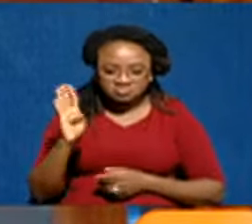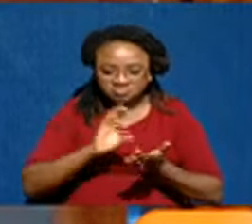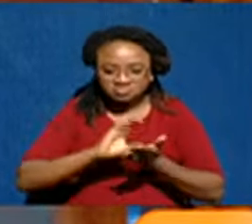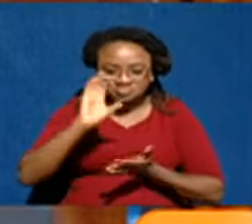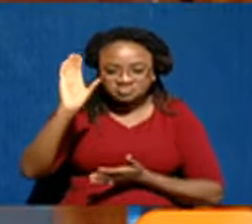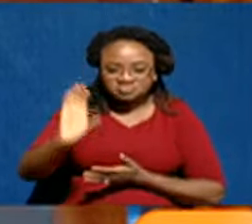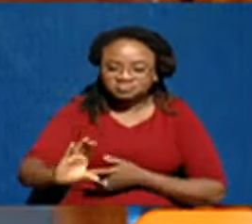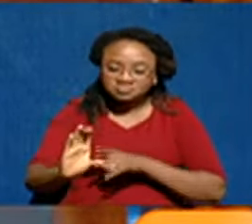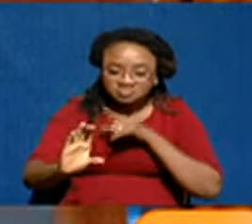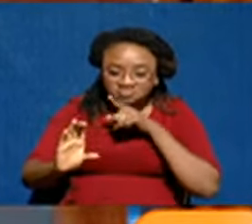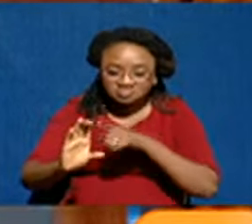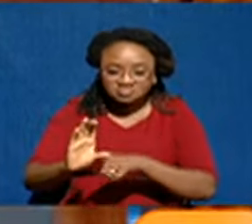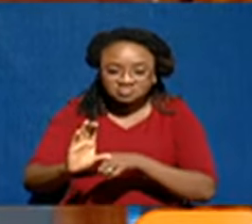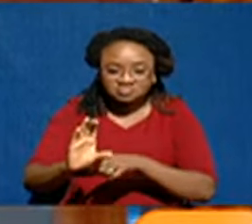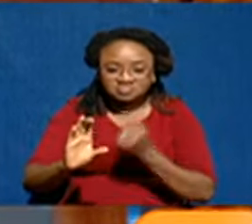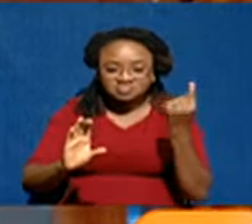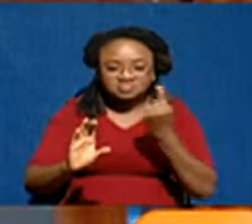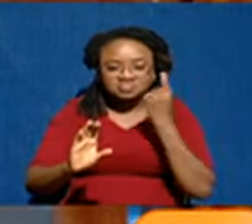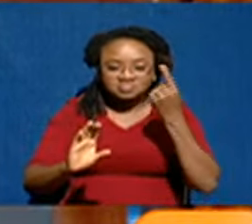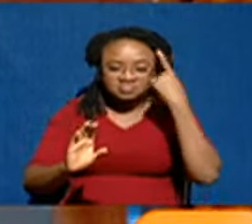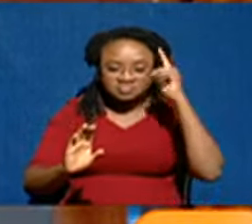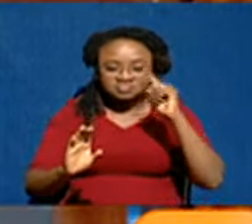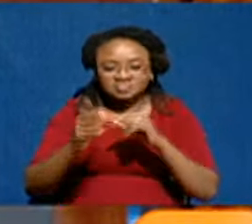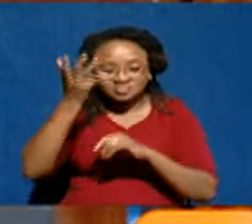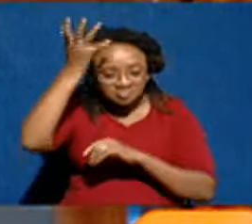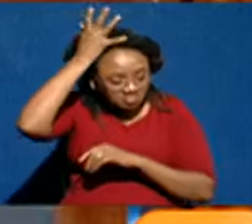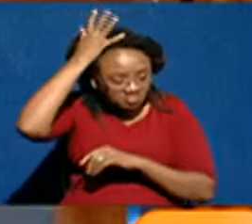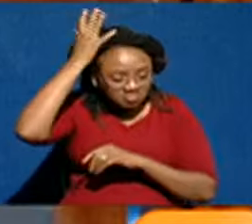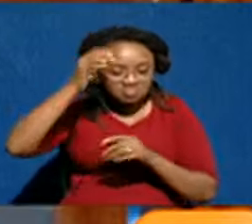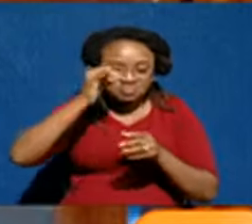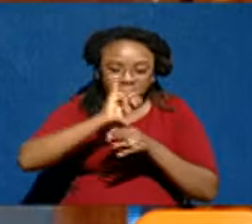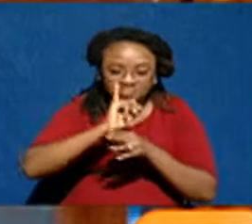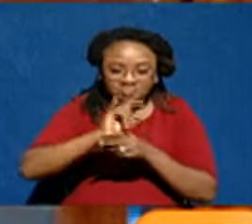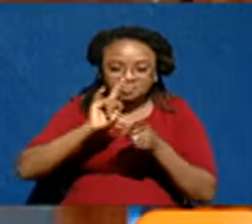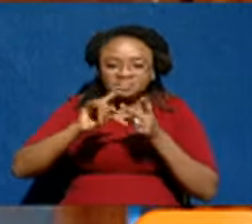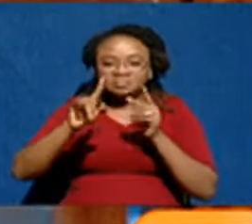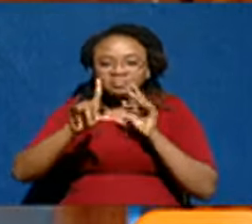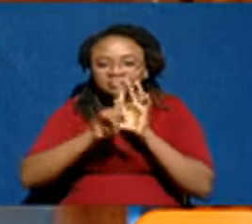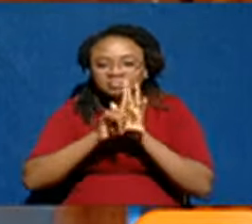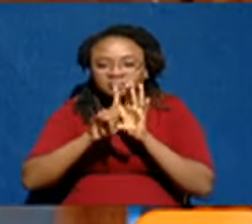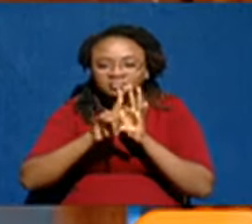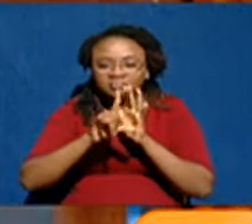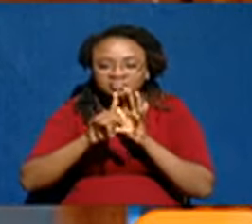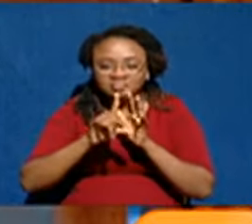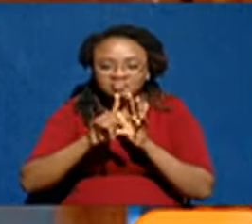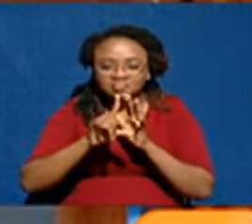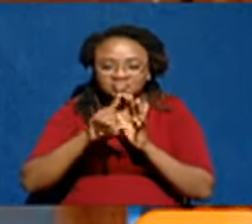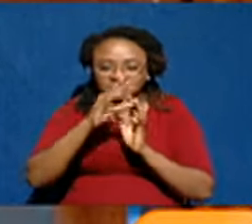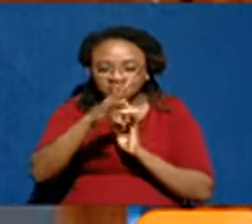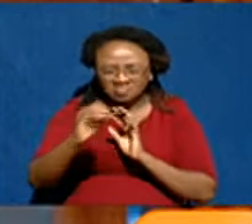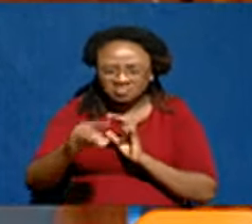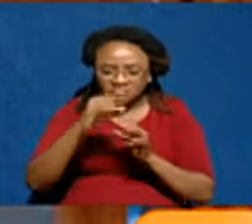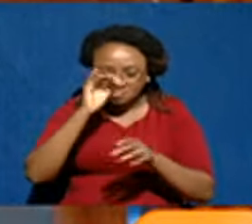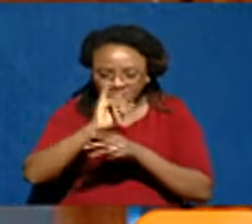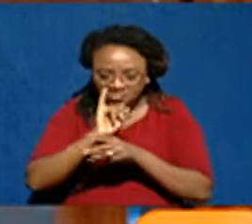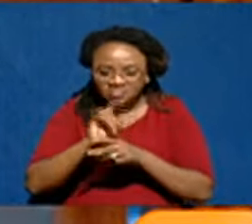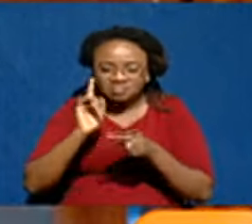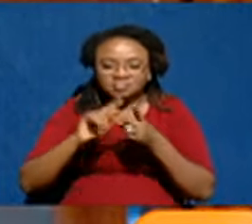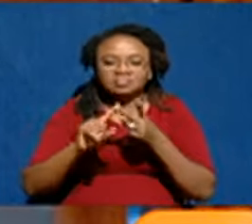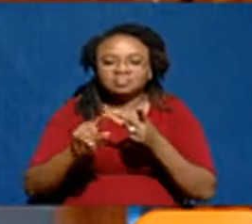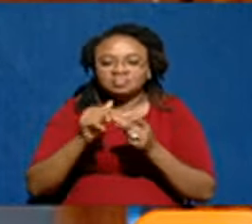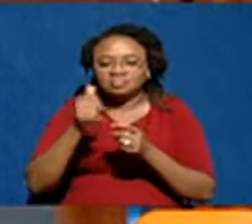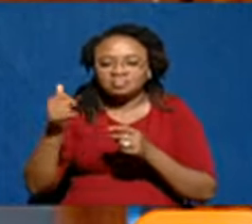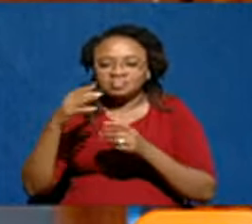for all the interns, that is for the nurses interns, for the clinical officer interns, and the doctor interns. And with that particular budget, they went